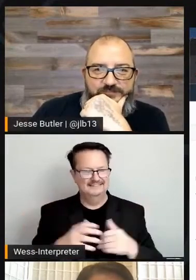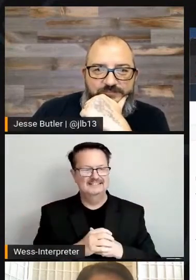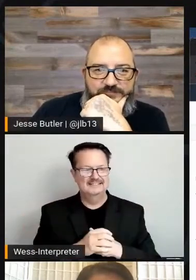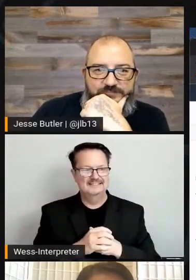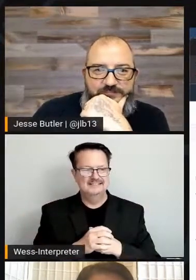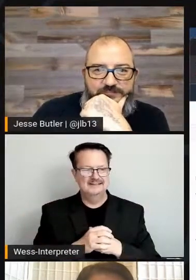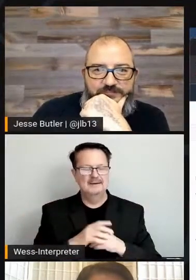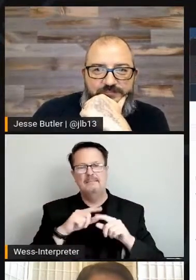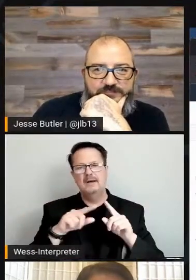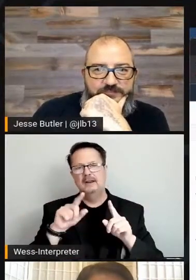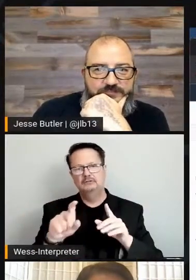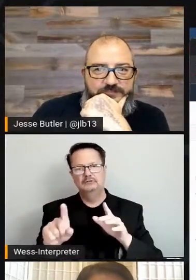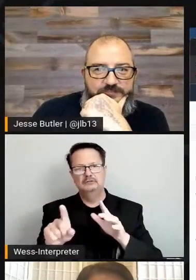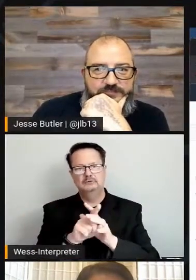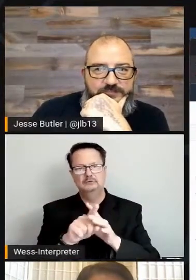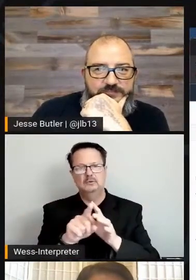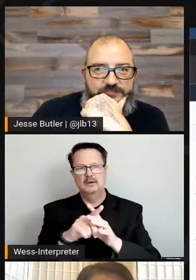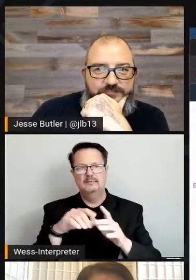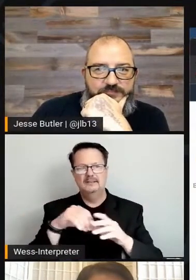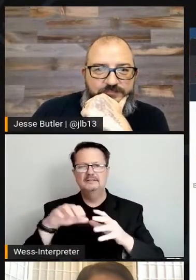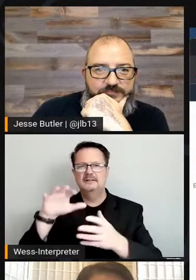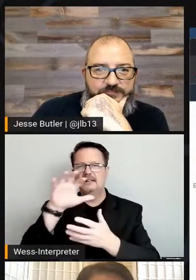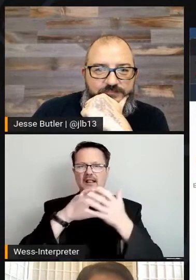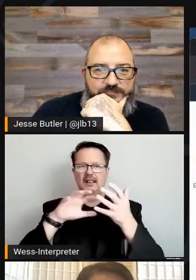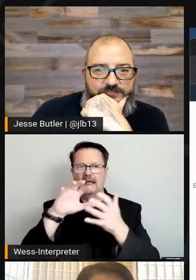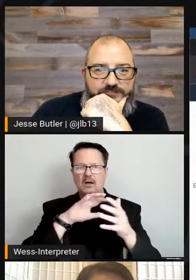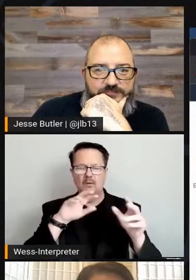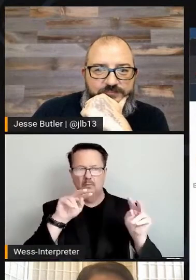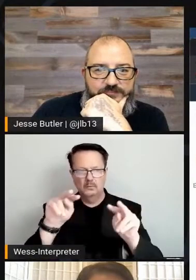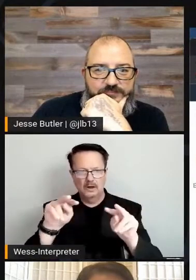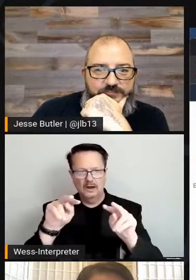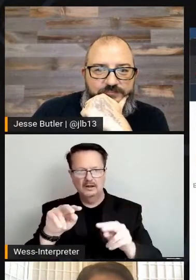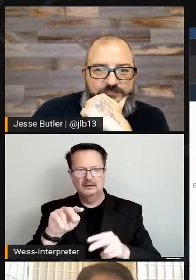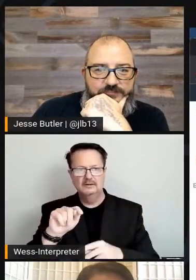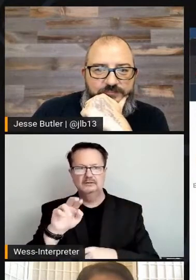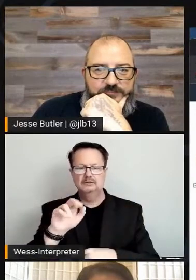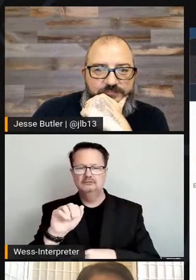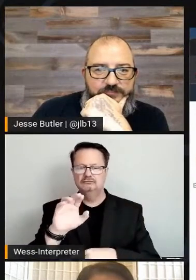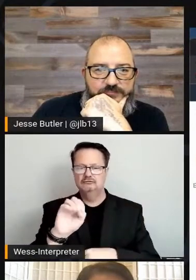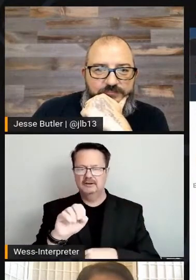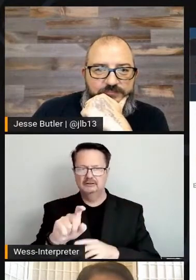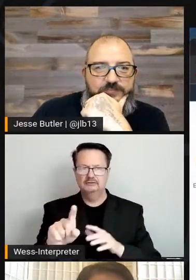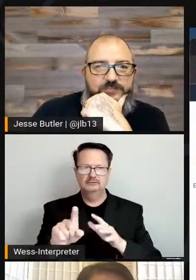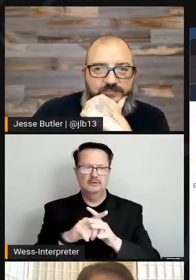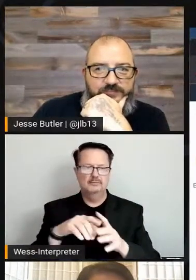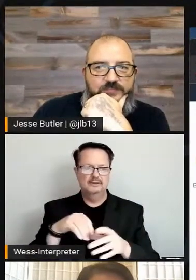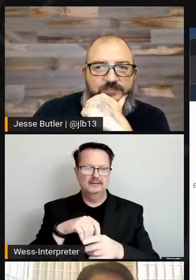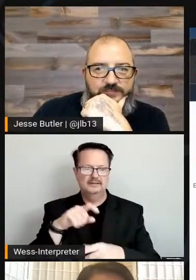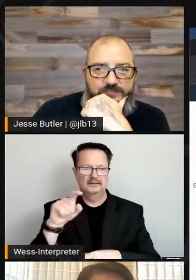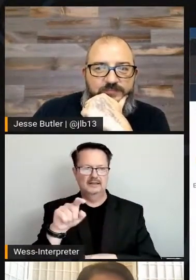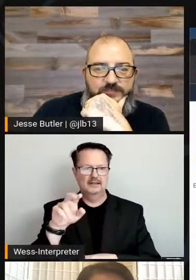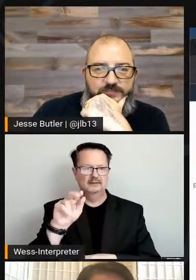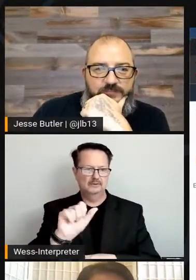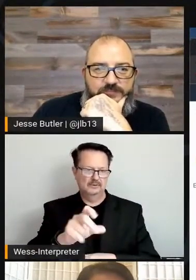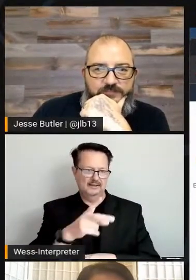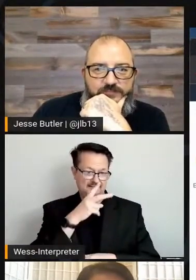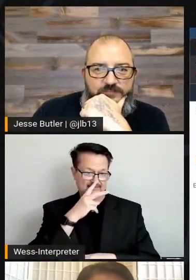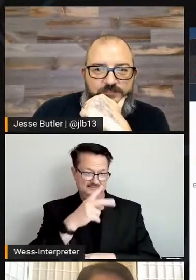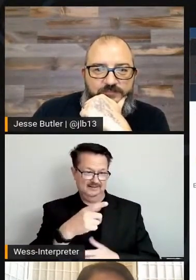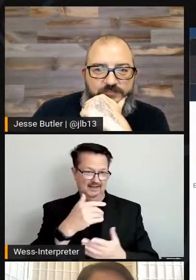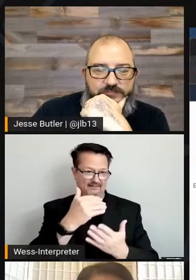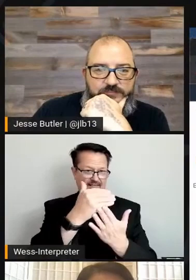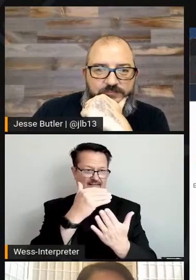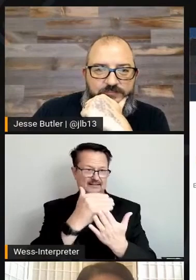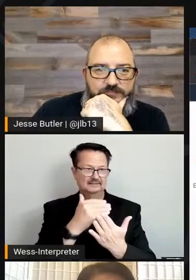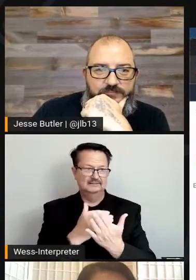But it should show up in CloudWatch, and traces should also be showing up in X-Ray as well. So you can see here, there's a list of traces that are